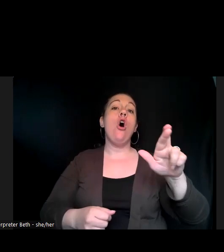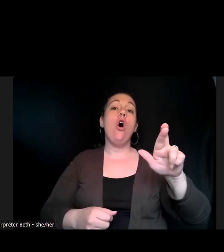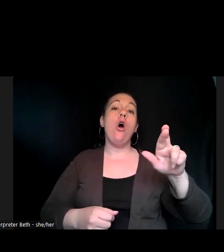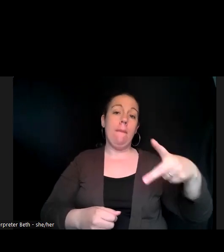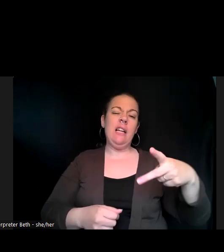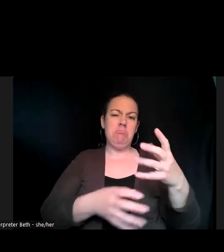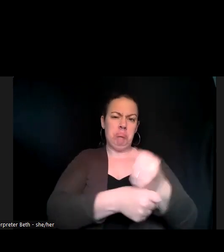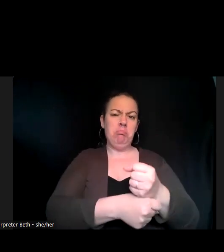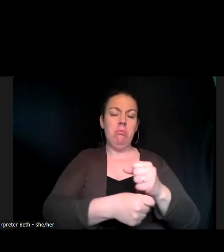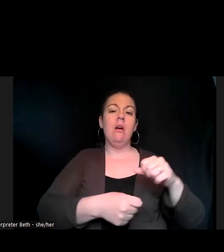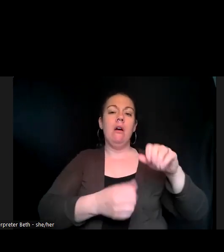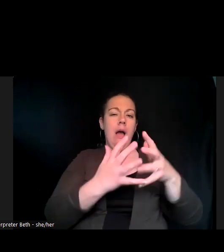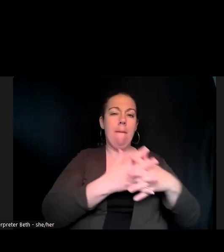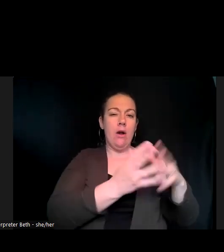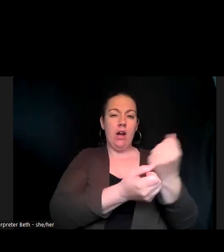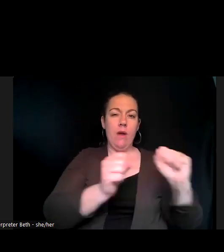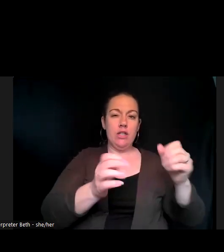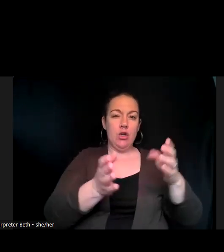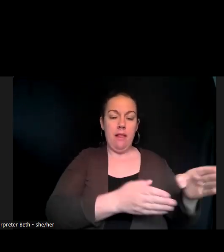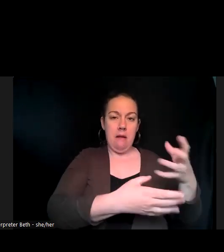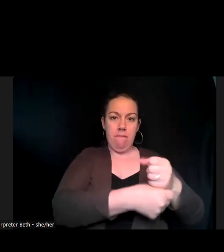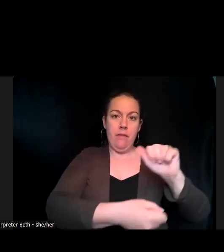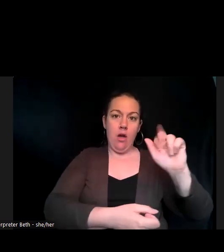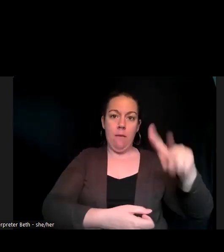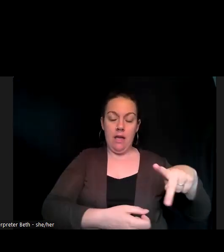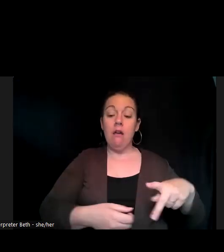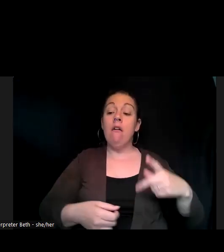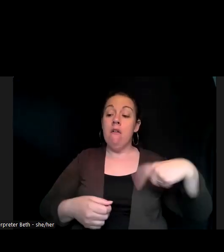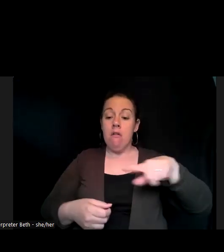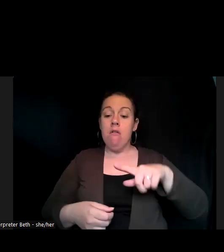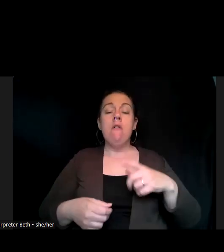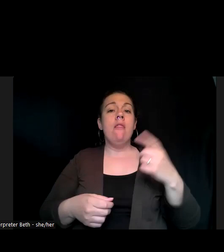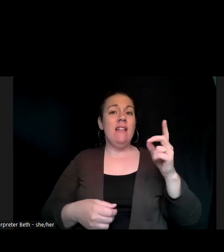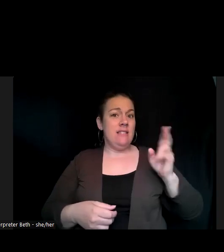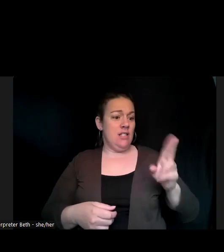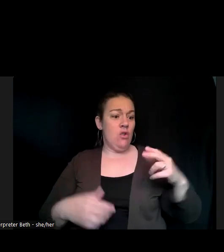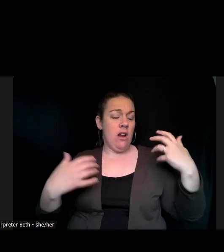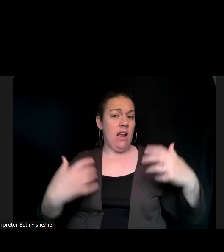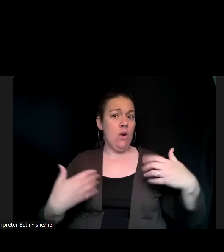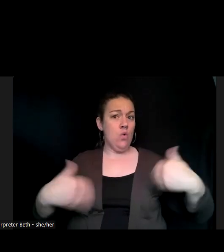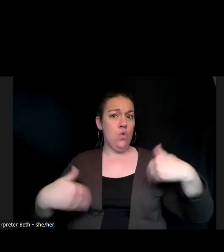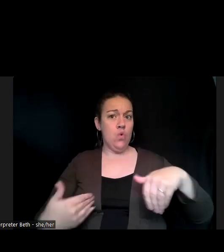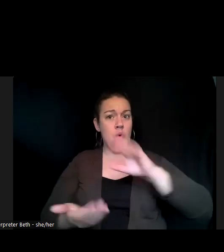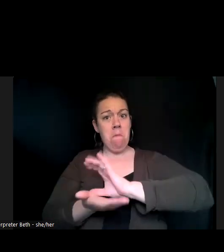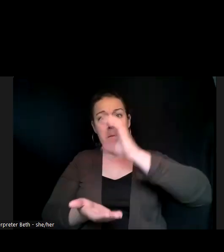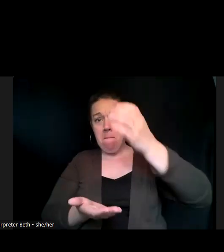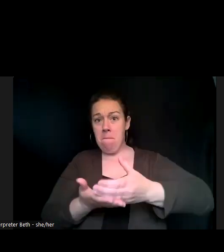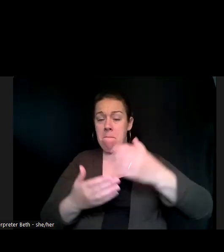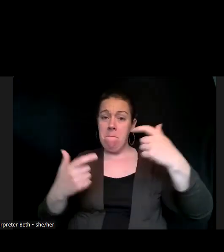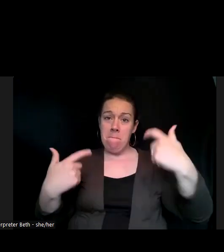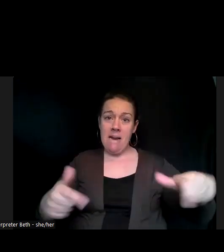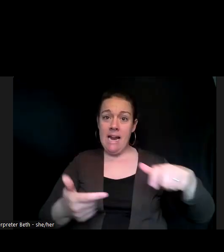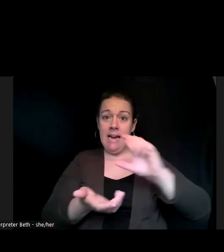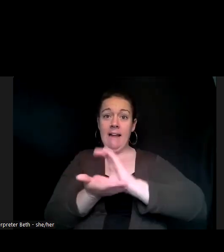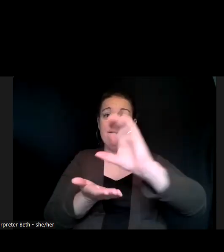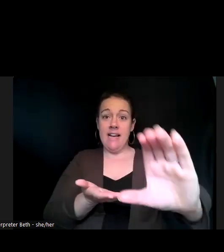for decades to come if we can prove that this historic and robust investment can truly make a difference in the lives of our students and help us